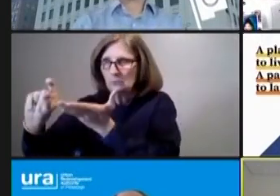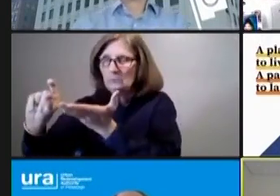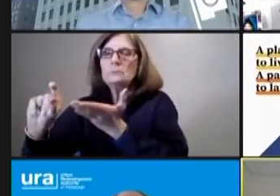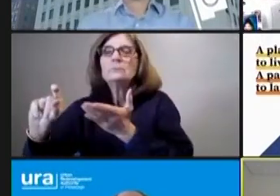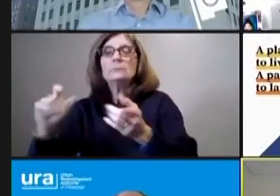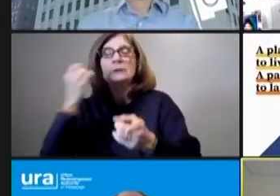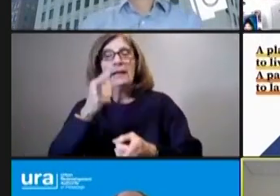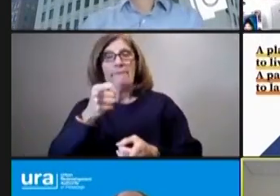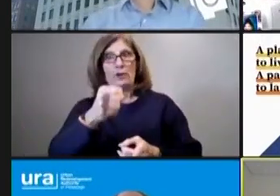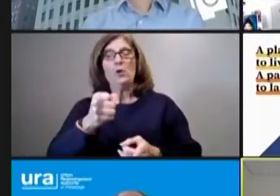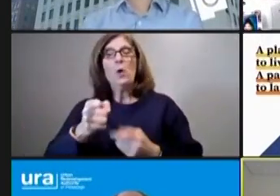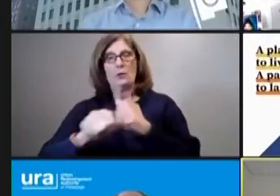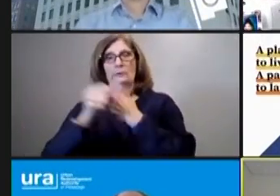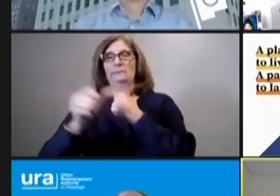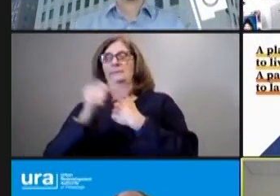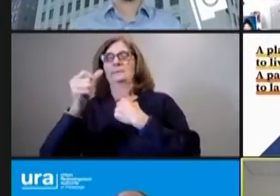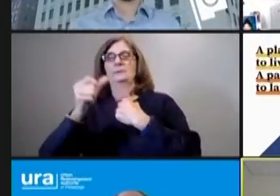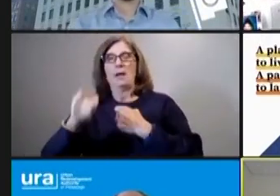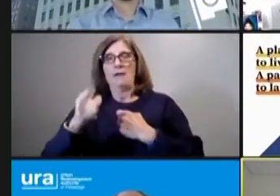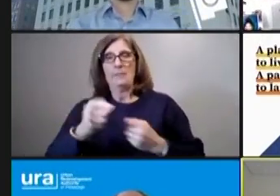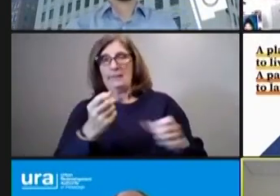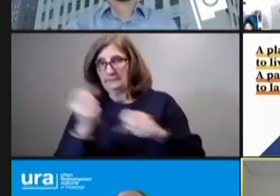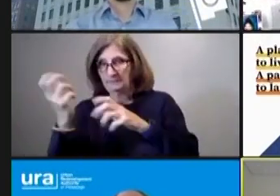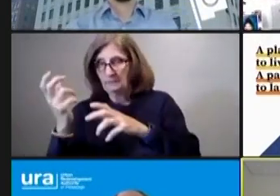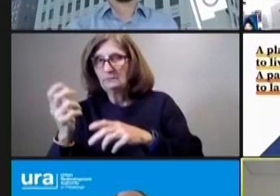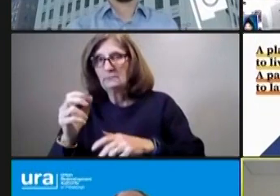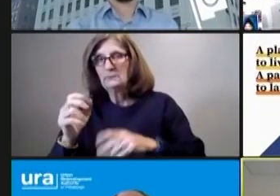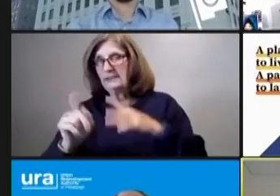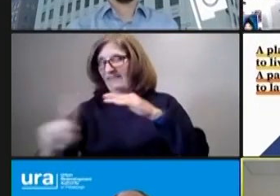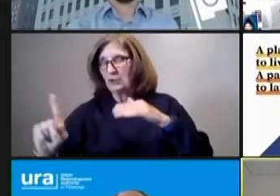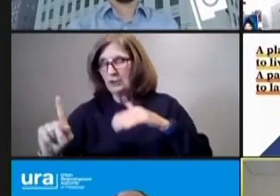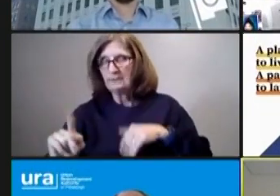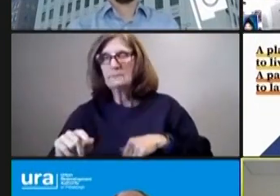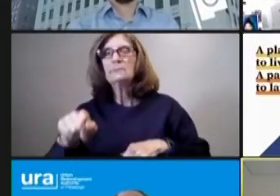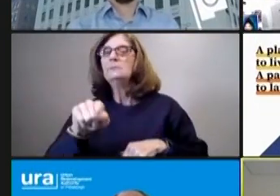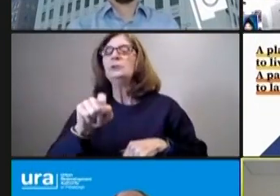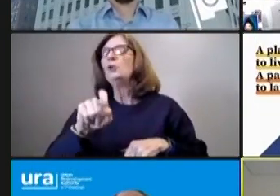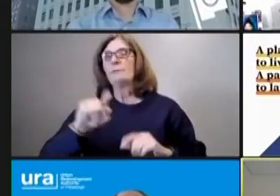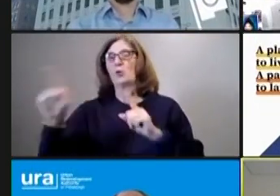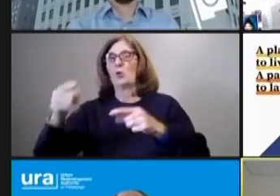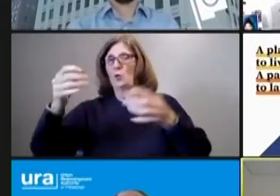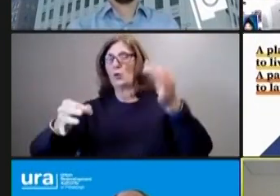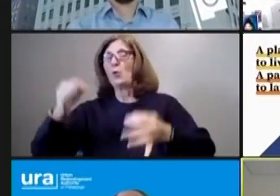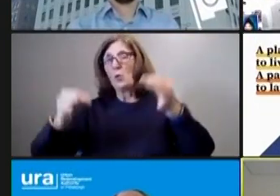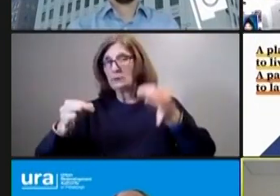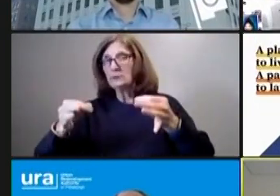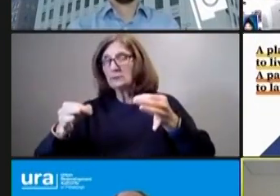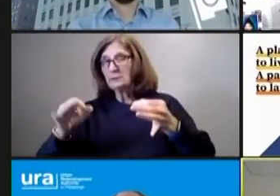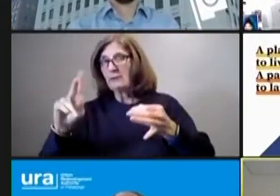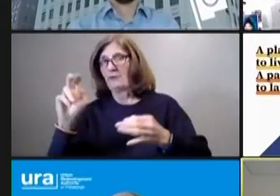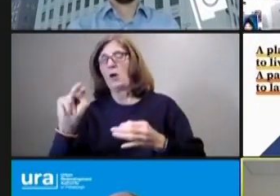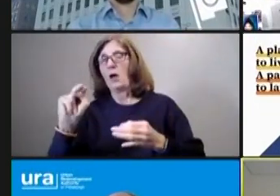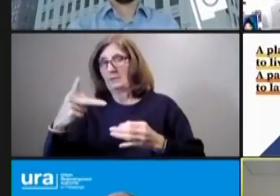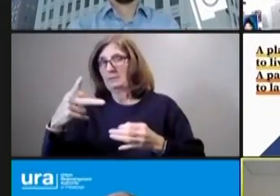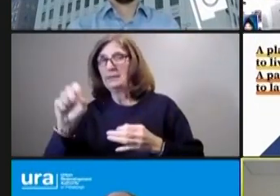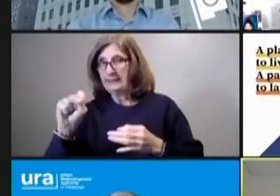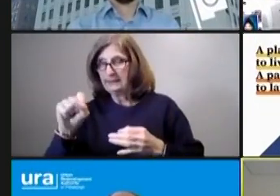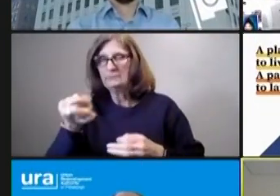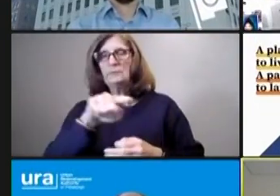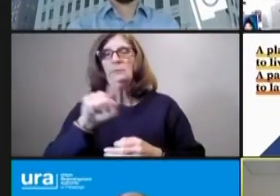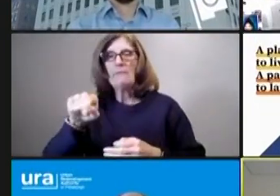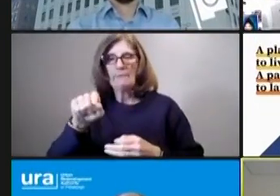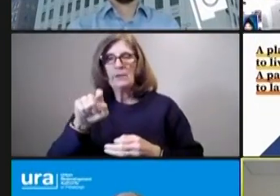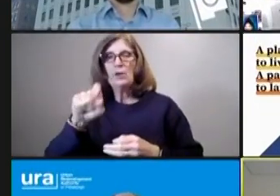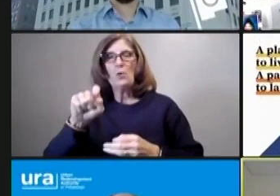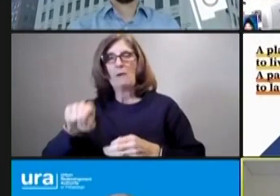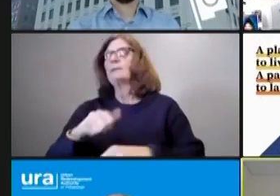County, an appeal goes to the Court of Common Pleas, which is something that happens as a matter of right. Should you choose that appeal, you have to do what's called